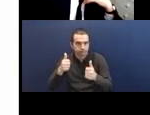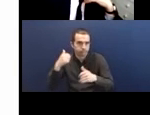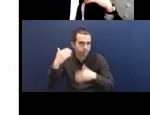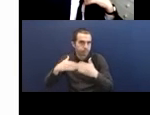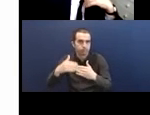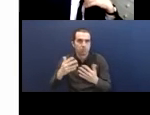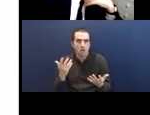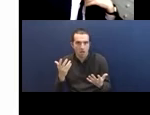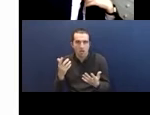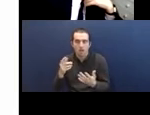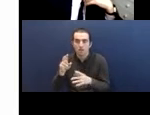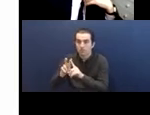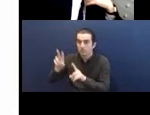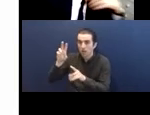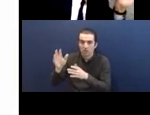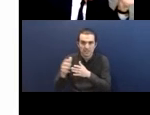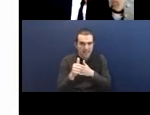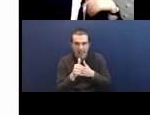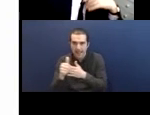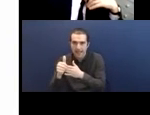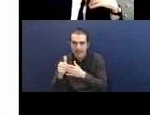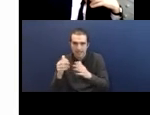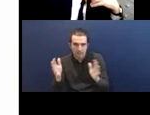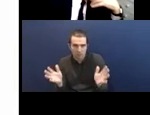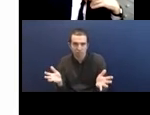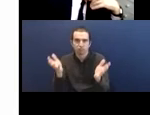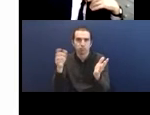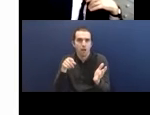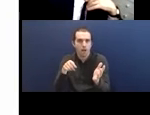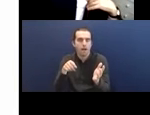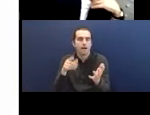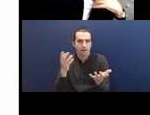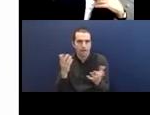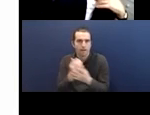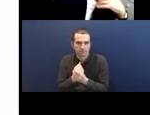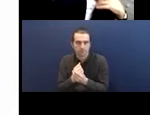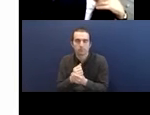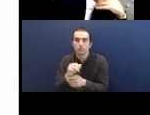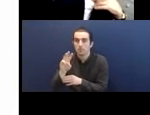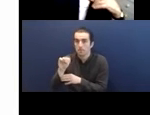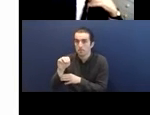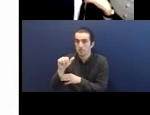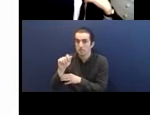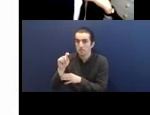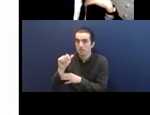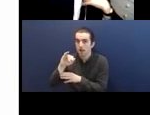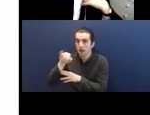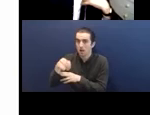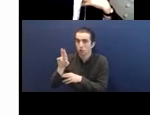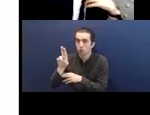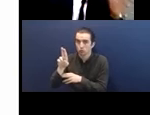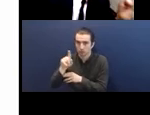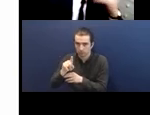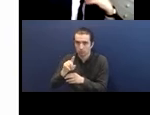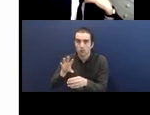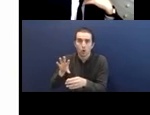this capacity building. That's a picture of me doing some training, I think in the Pacific,